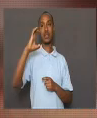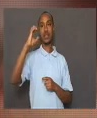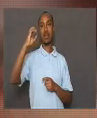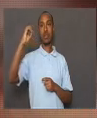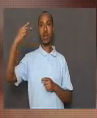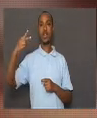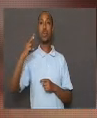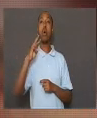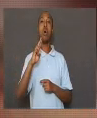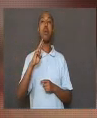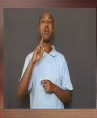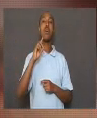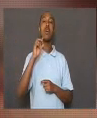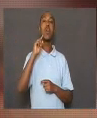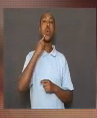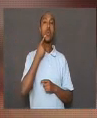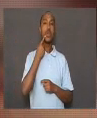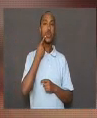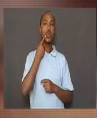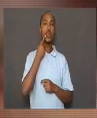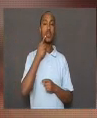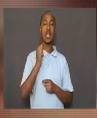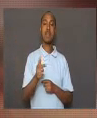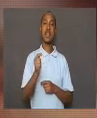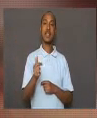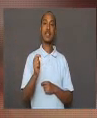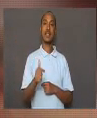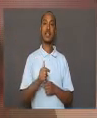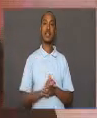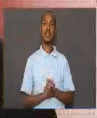acid or lemon juice immediately.